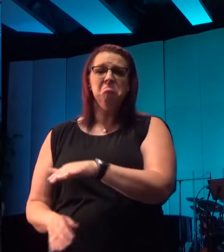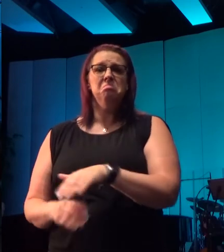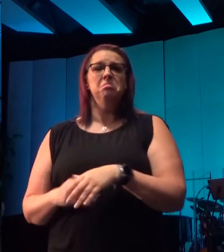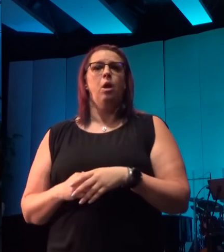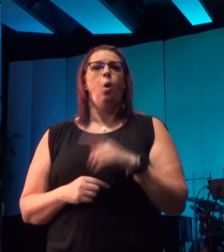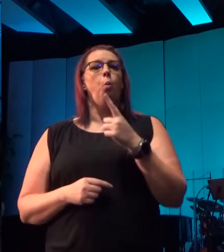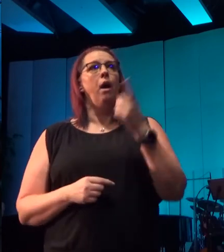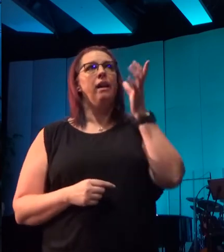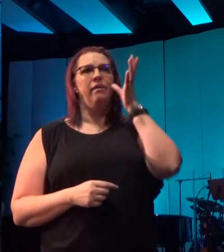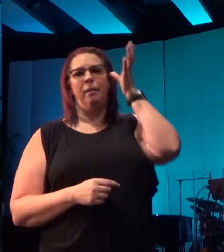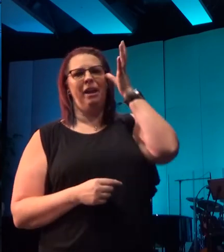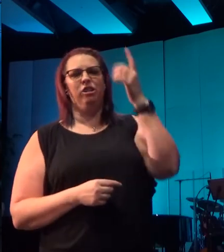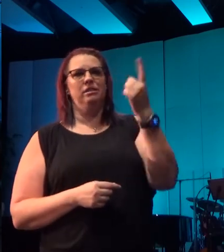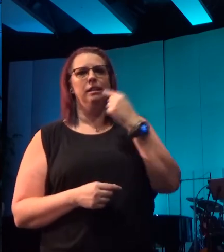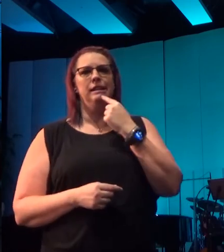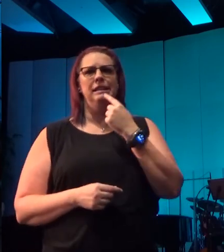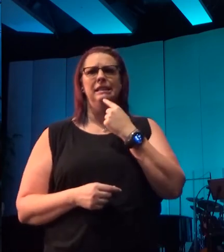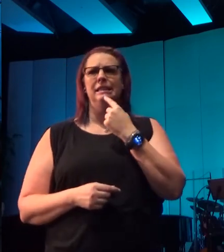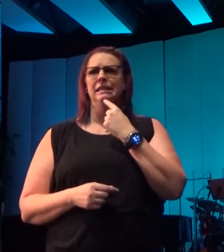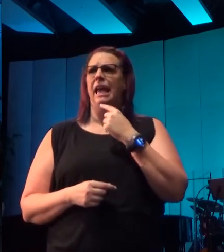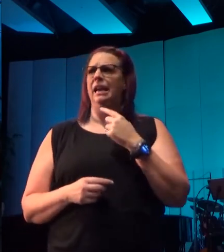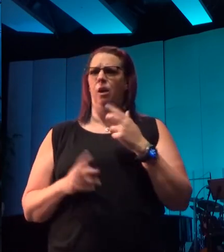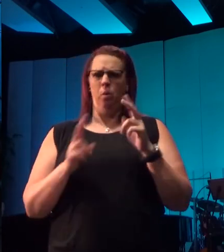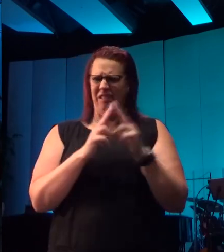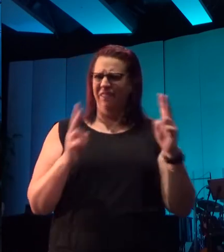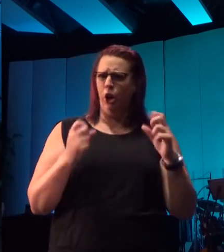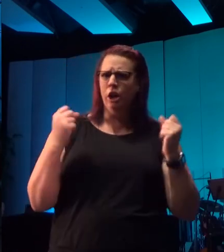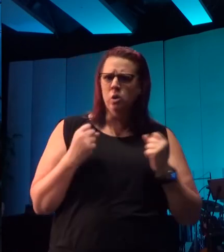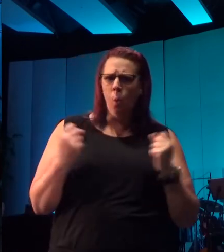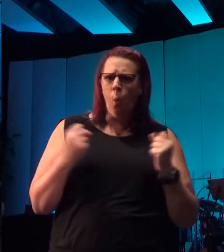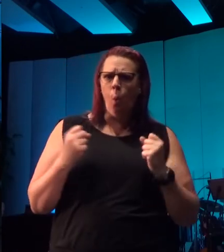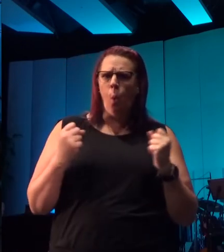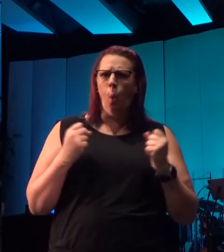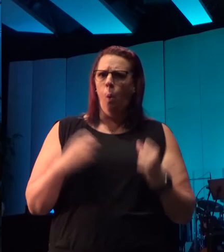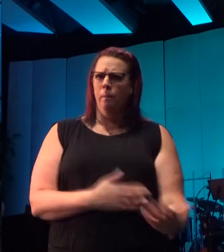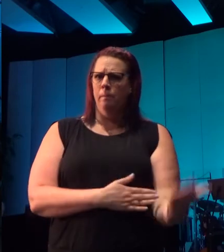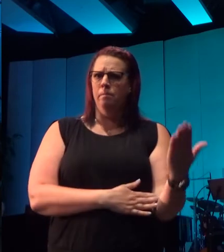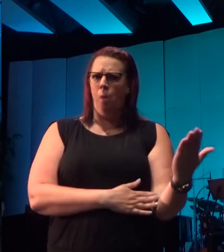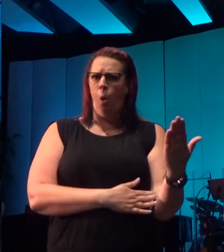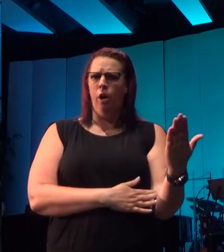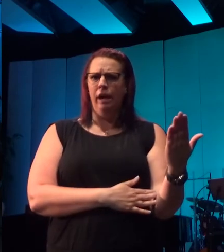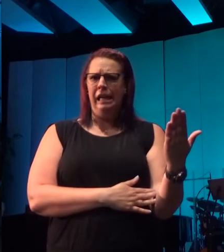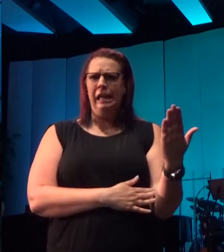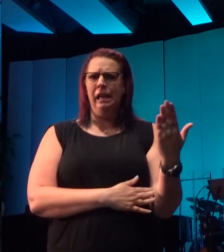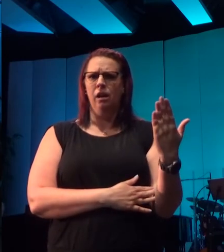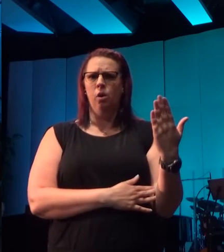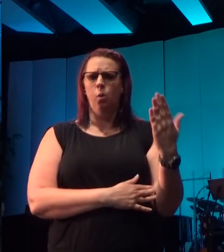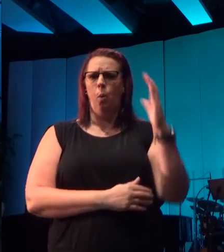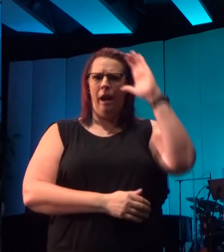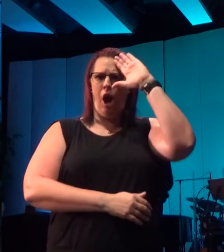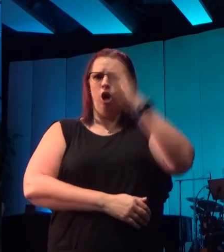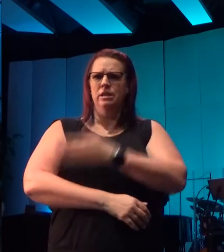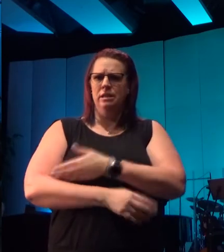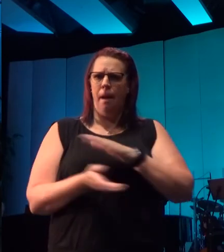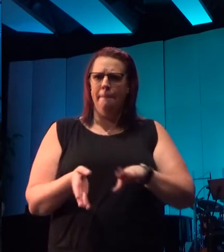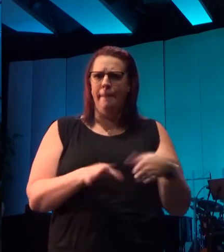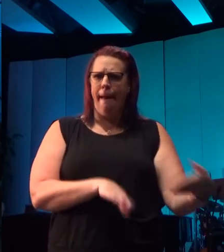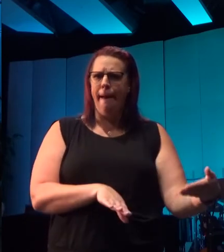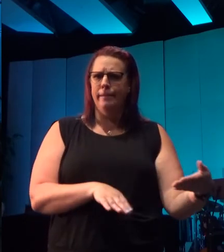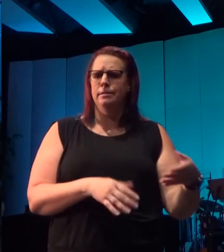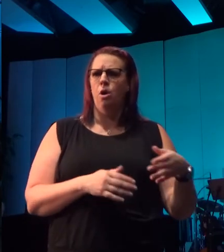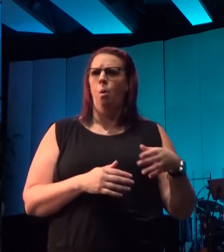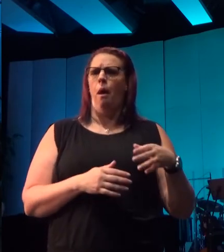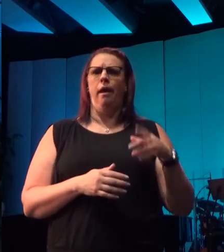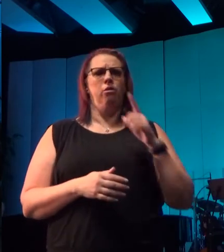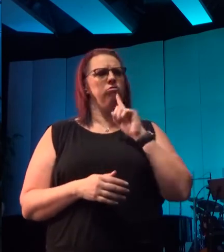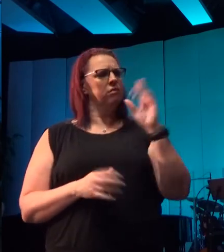one of the parents said, "You know, it was the strangest thing. It was a very cold, cold morning when our son passed away. And it was very strange.